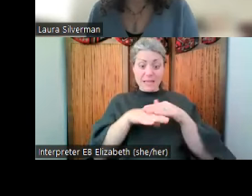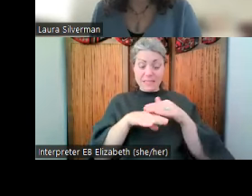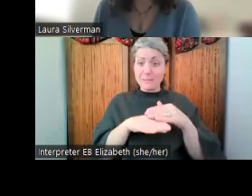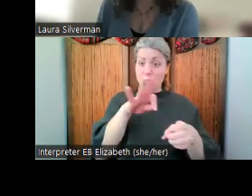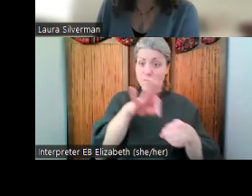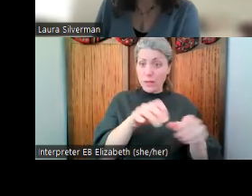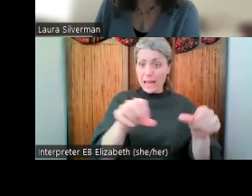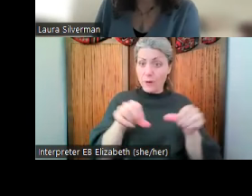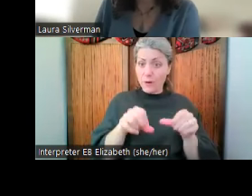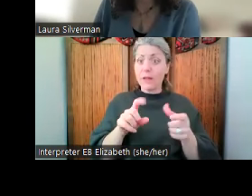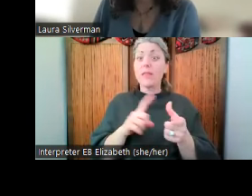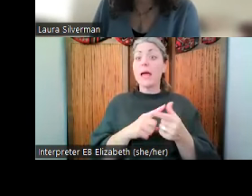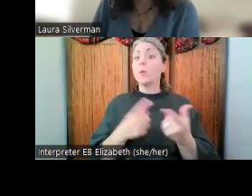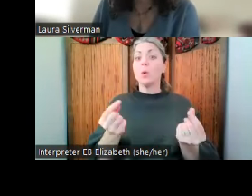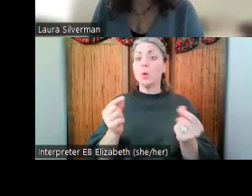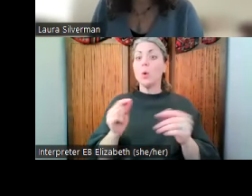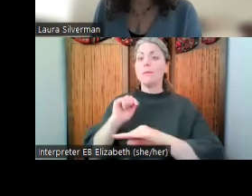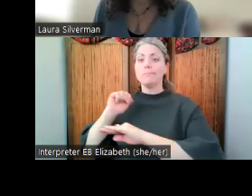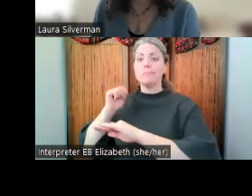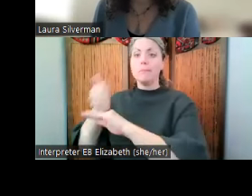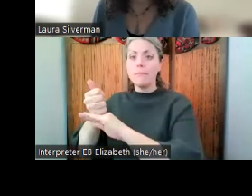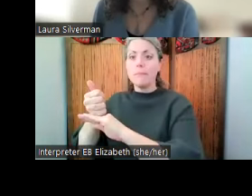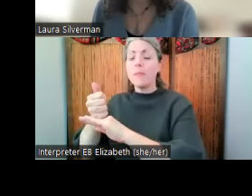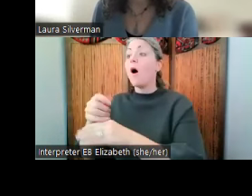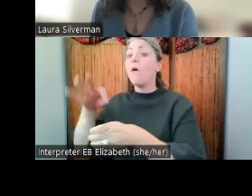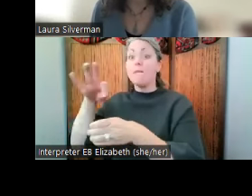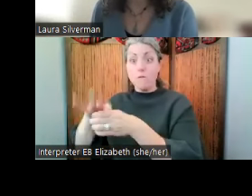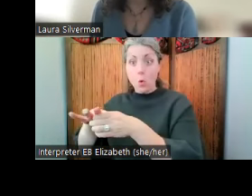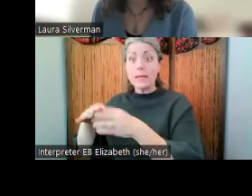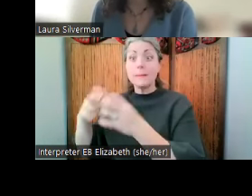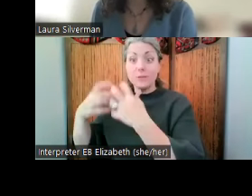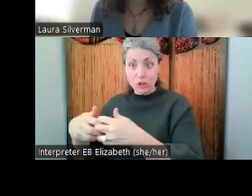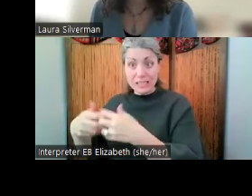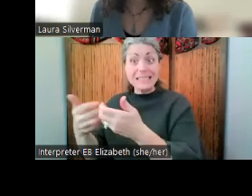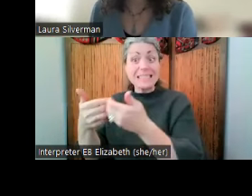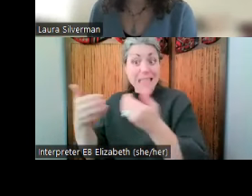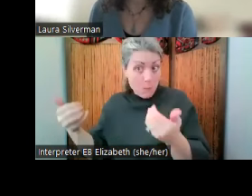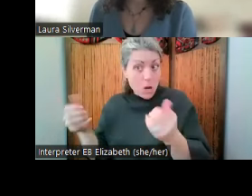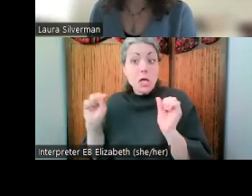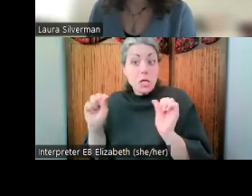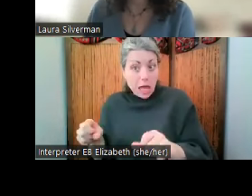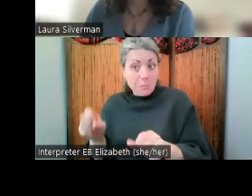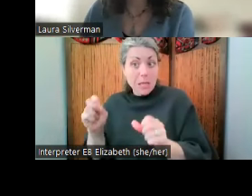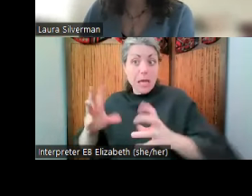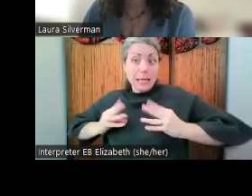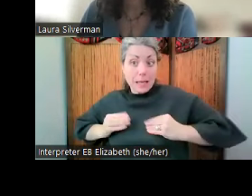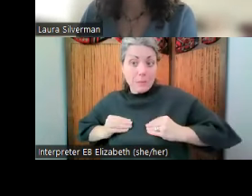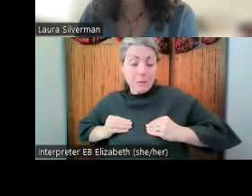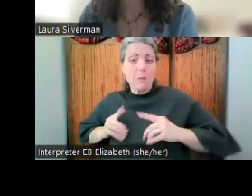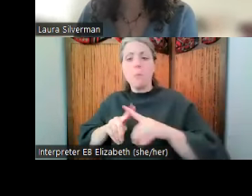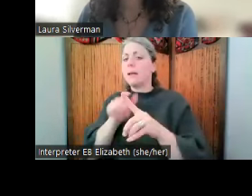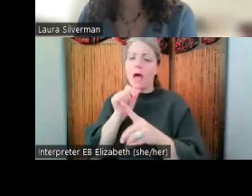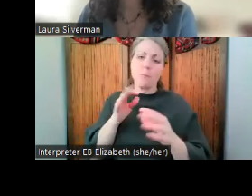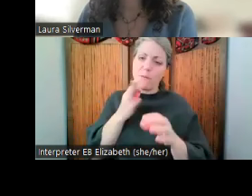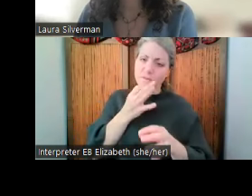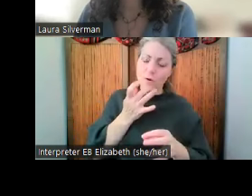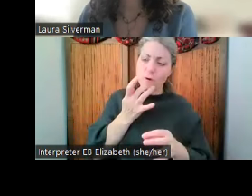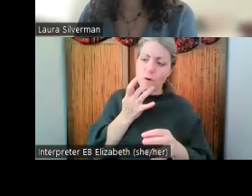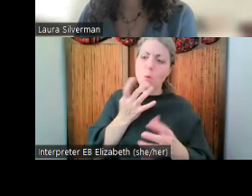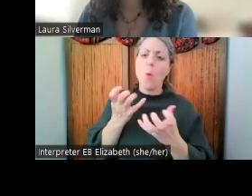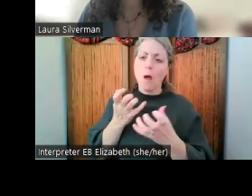an accessible location within the building that's separate is okay, but not preferred.